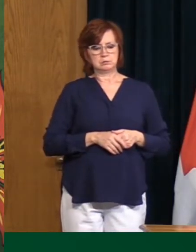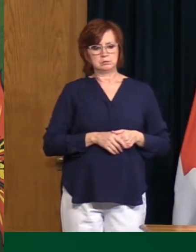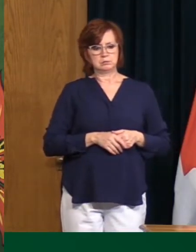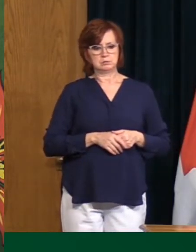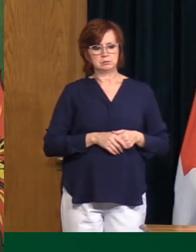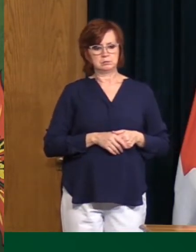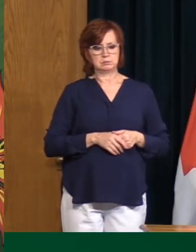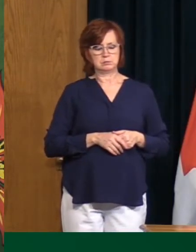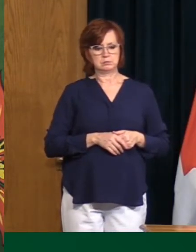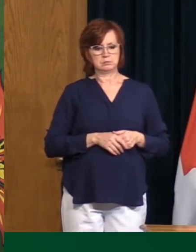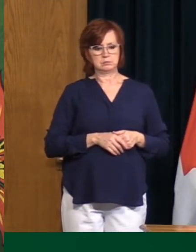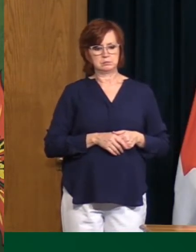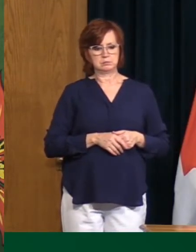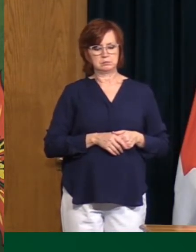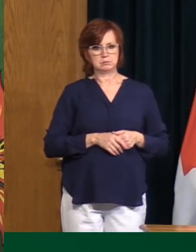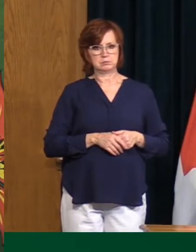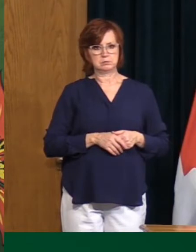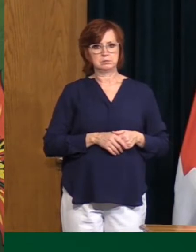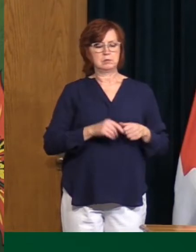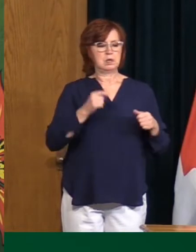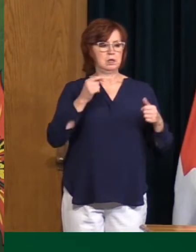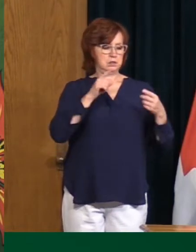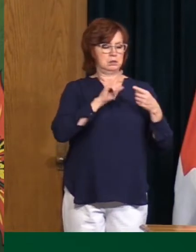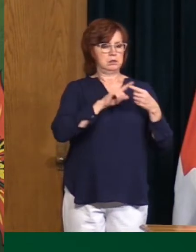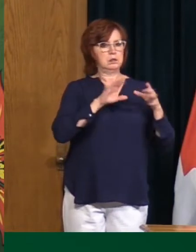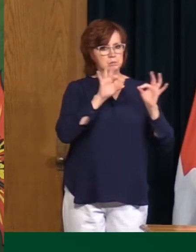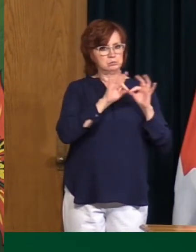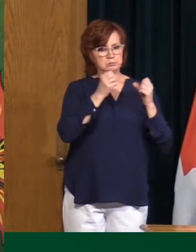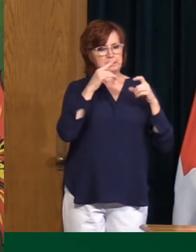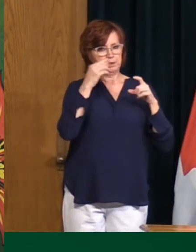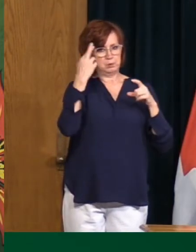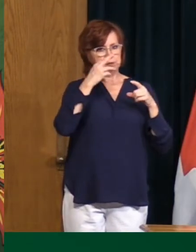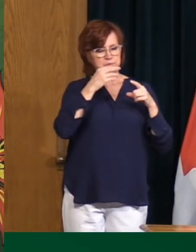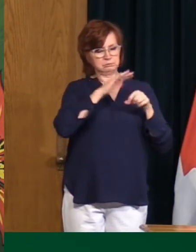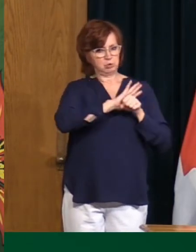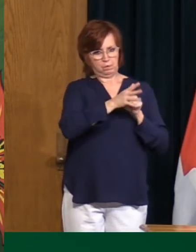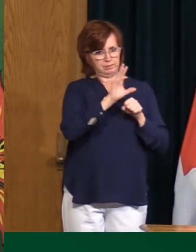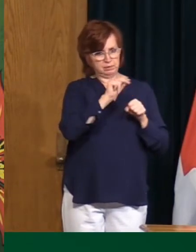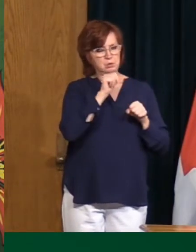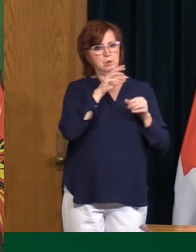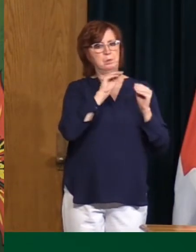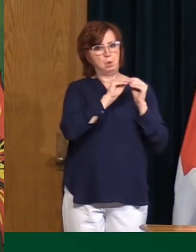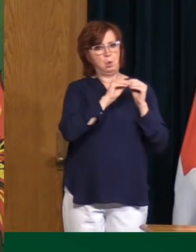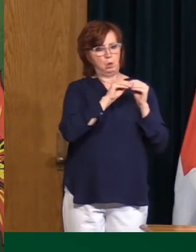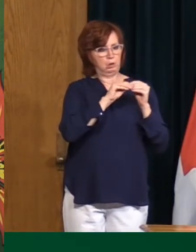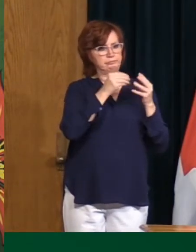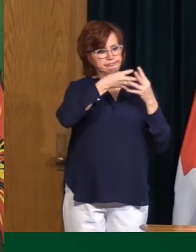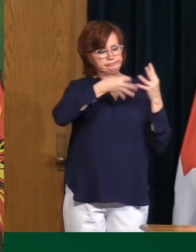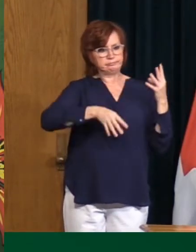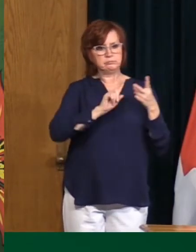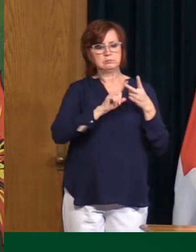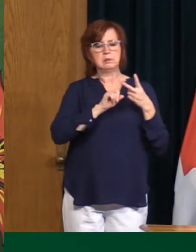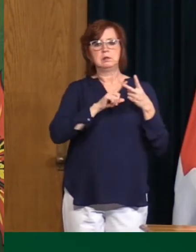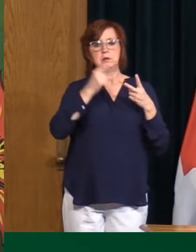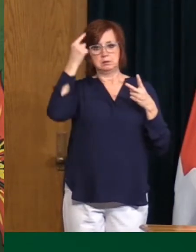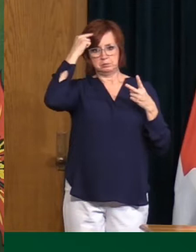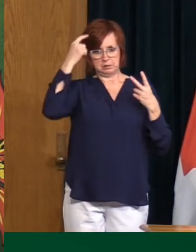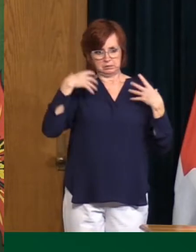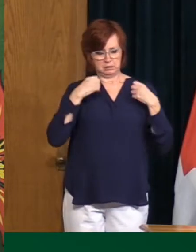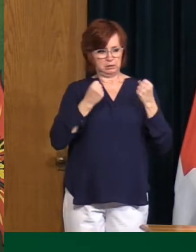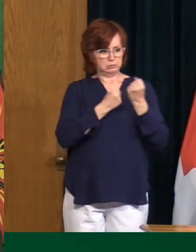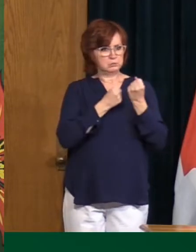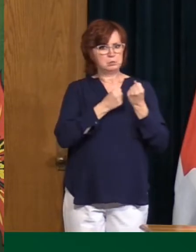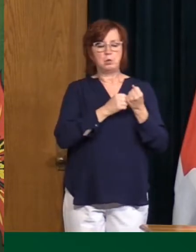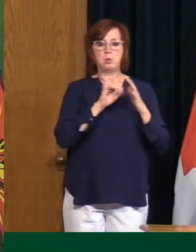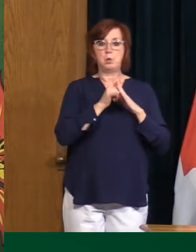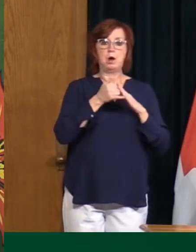from the COVID-19. We've also got mental health supports, both through dial-in mental health supports, but also on the ground mental health